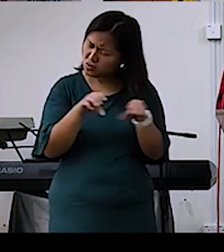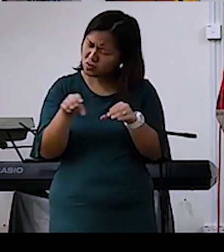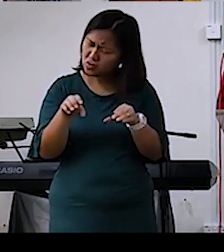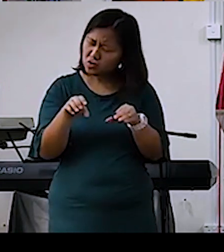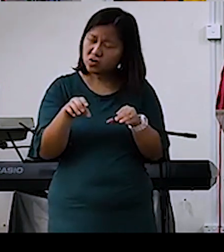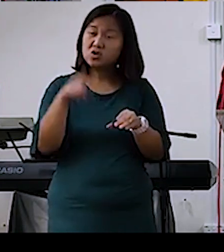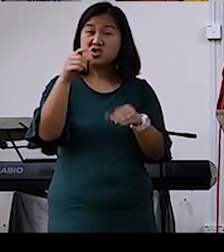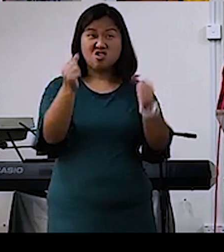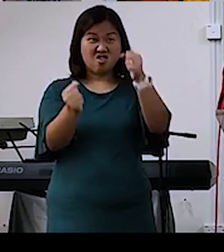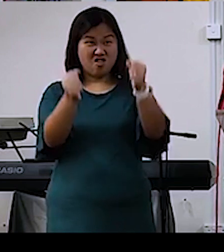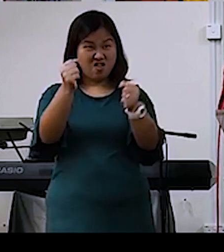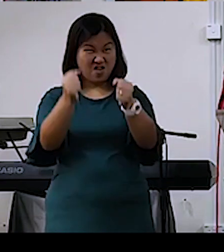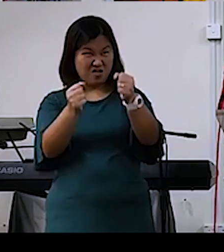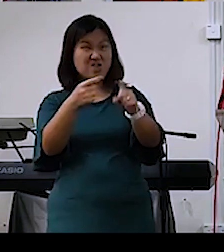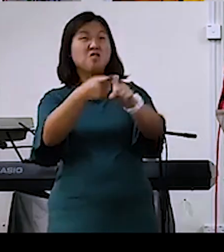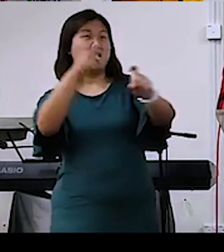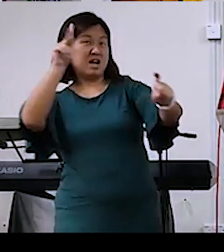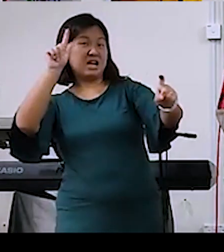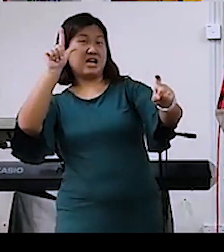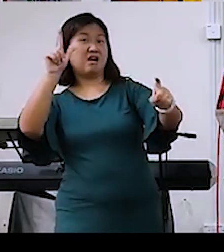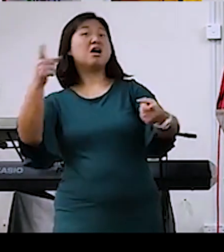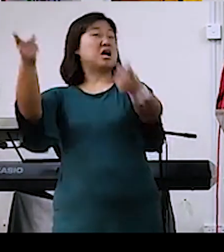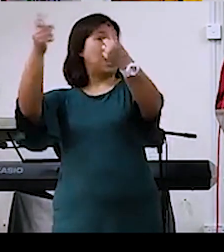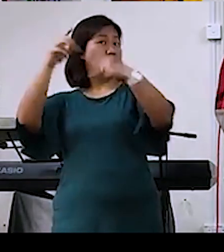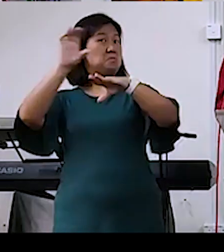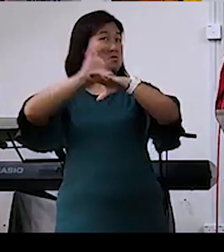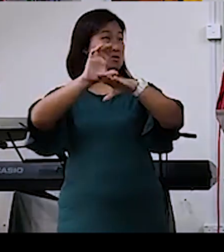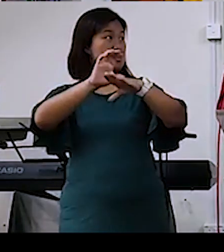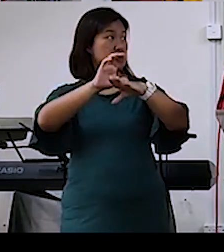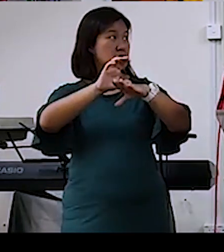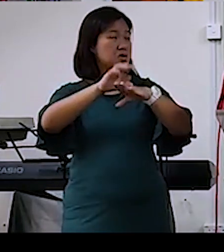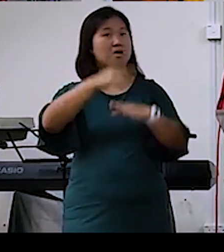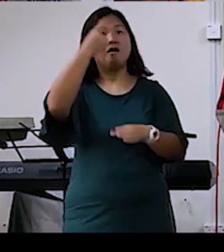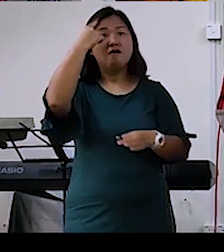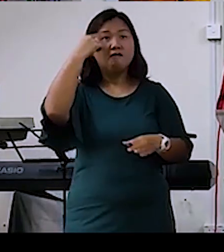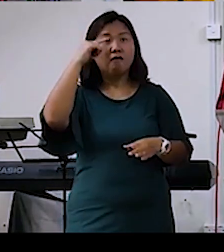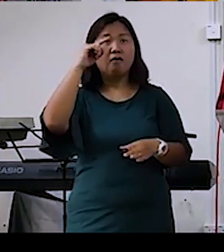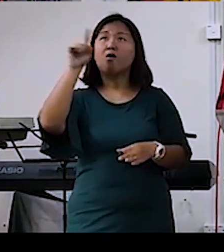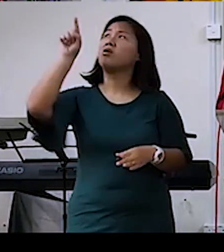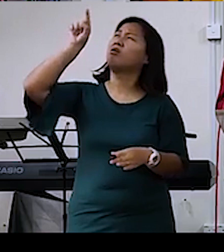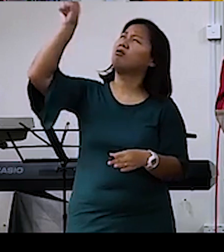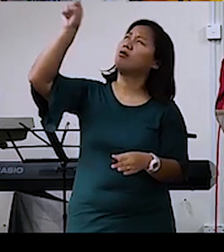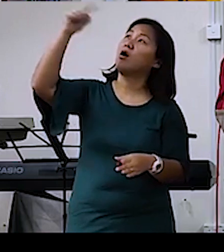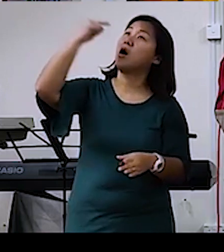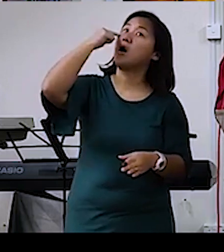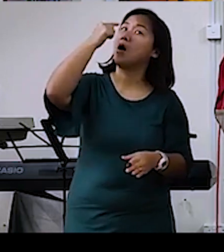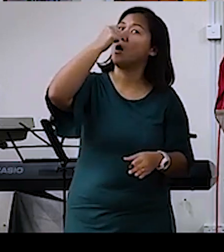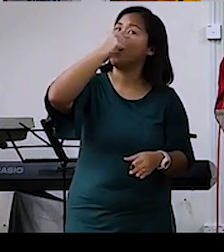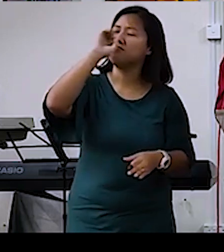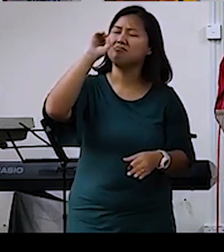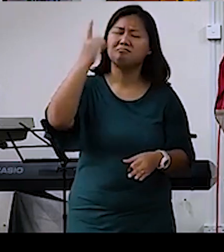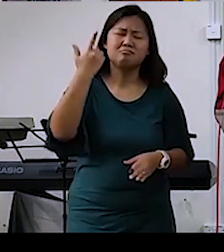you fetch someone from KL to come to church today, remember, it's for somebody's eyes only.The